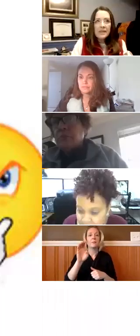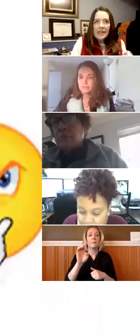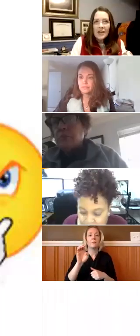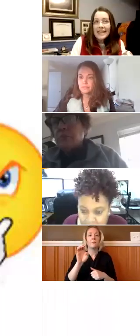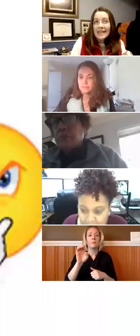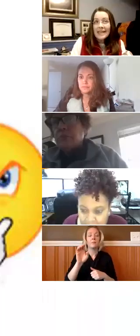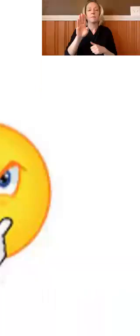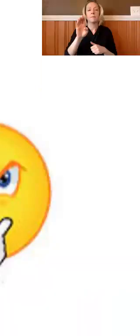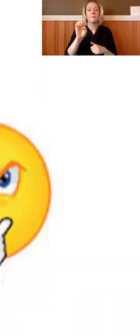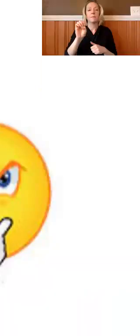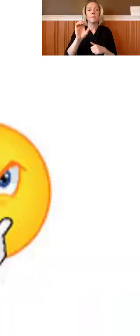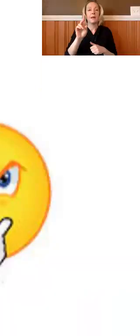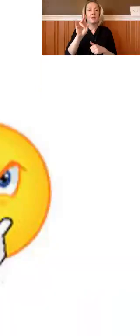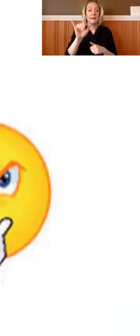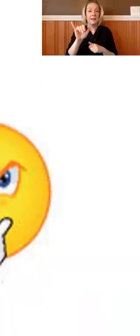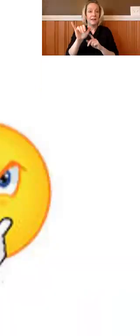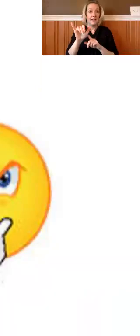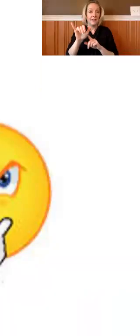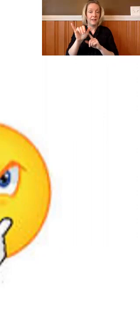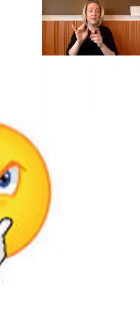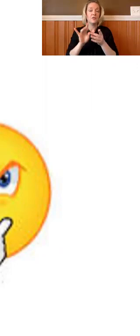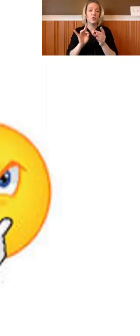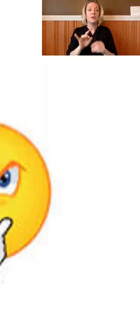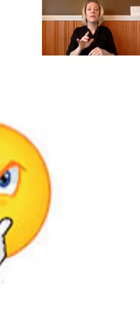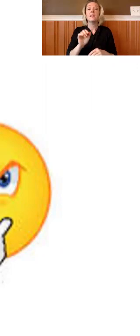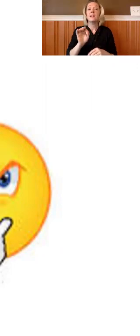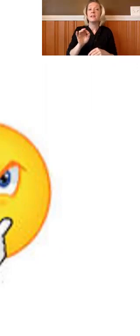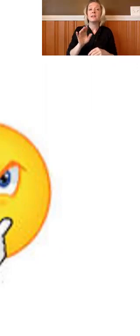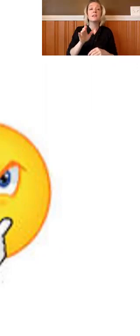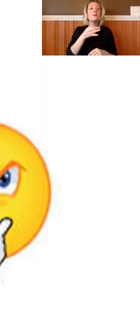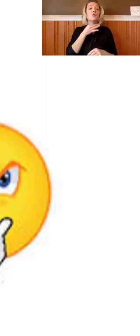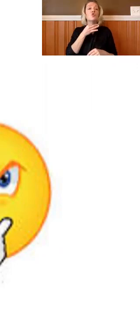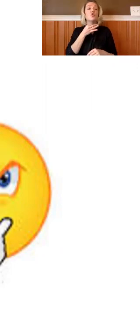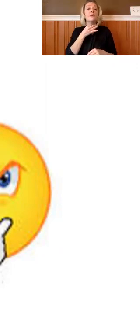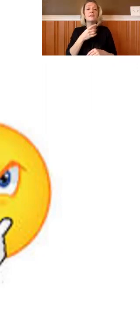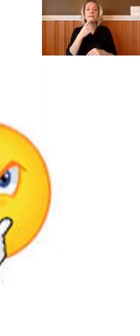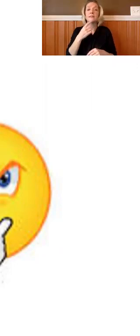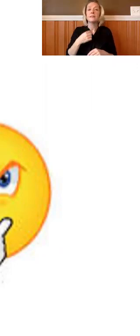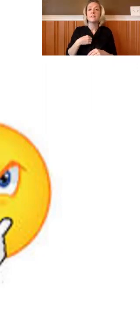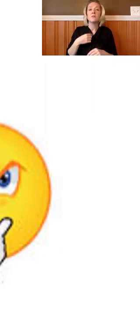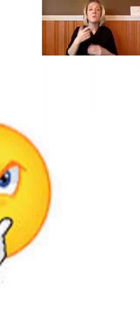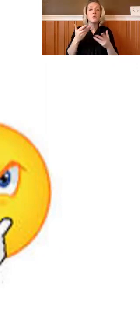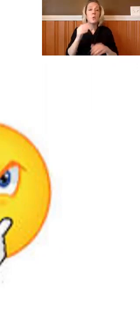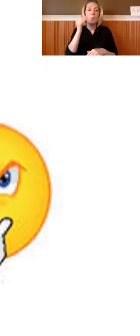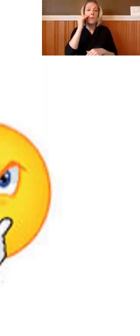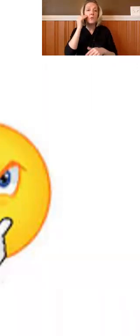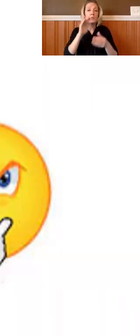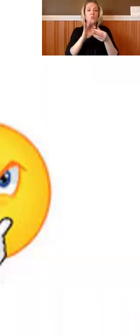jump in here and tell us what you already know about CVI. That's so much easier to do when you're in person, but if you'd like to